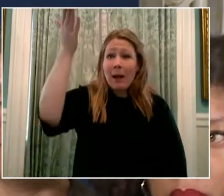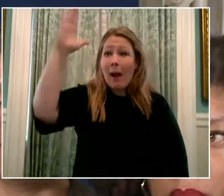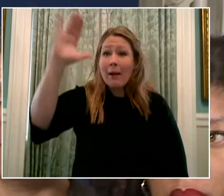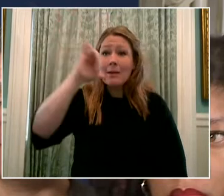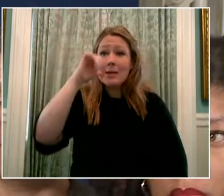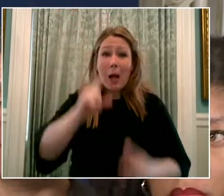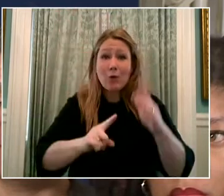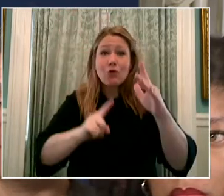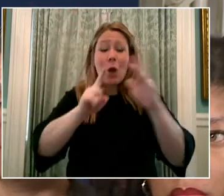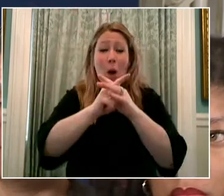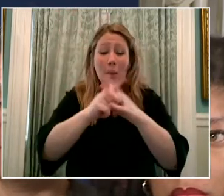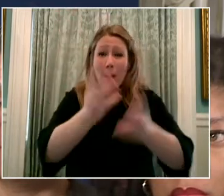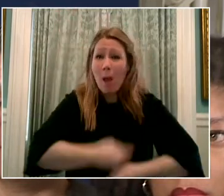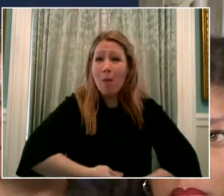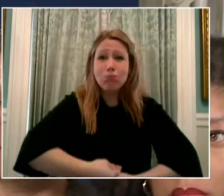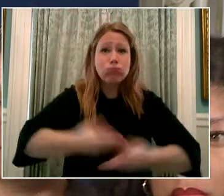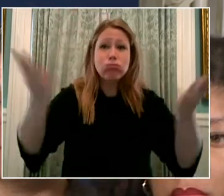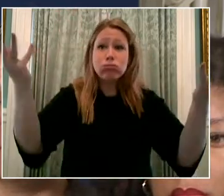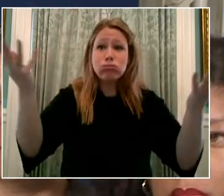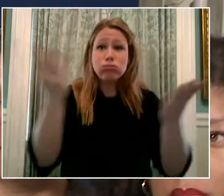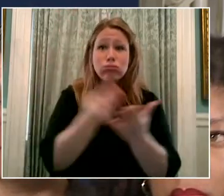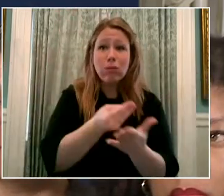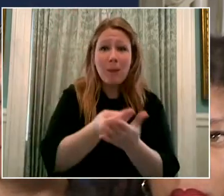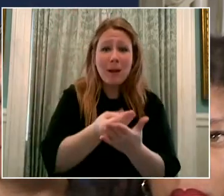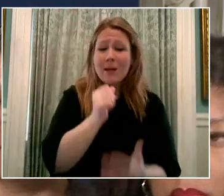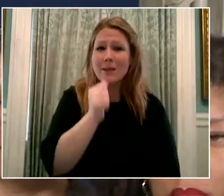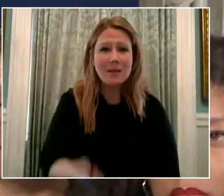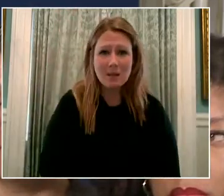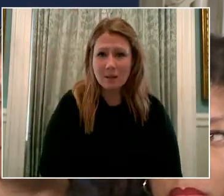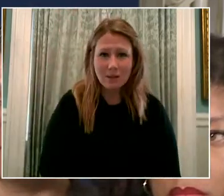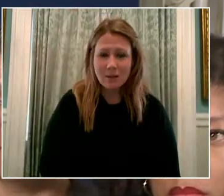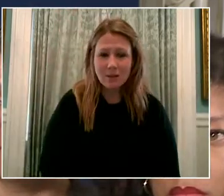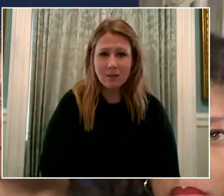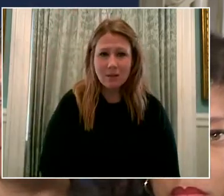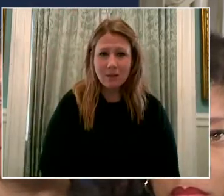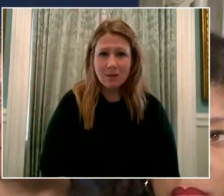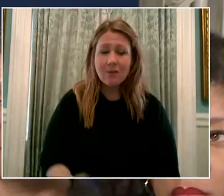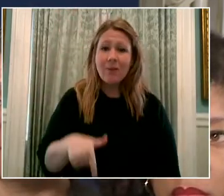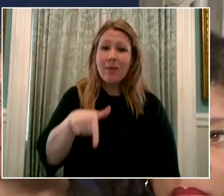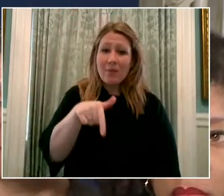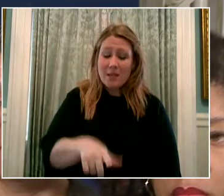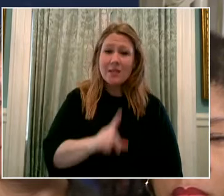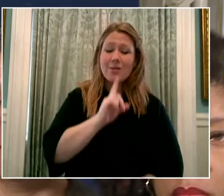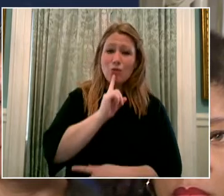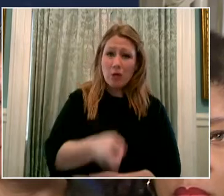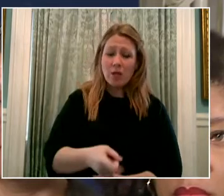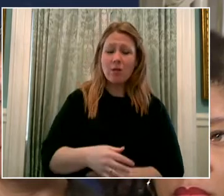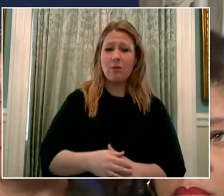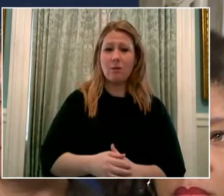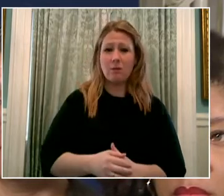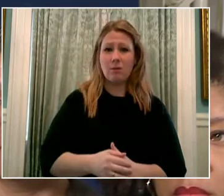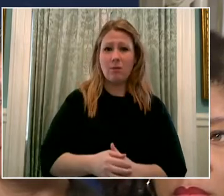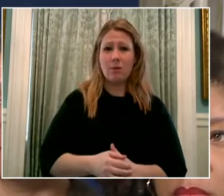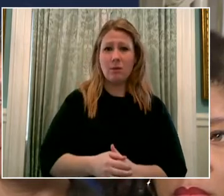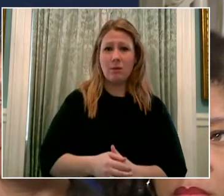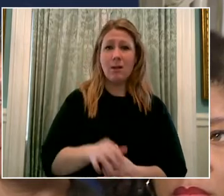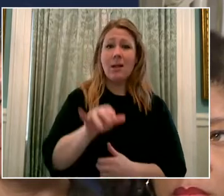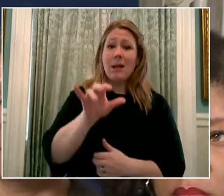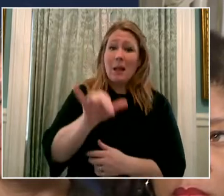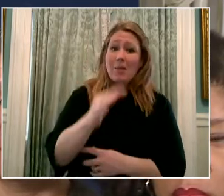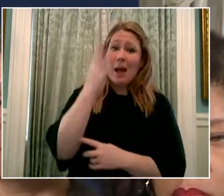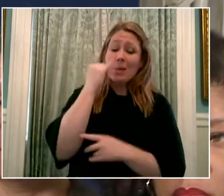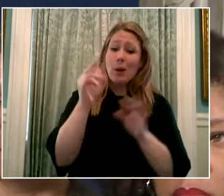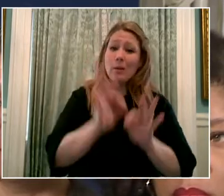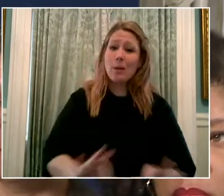it in front of us. You know, this is a reality. That's why you need a mayor that understands